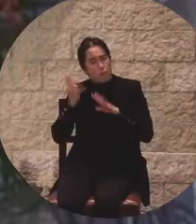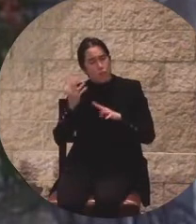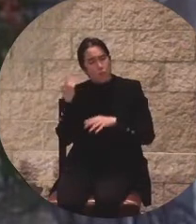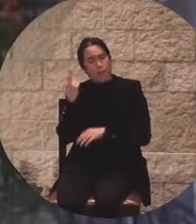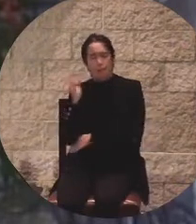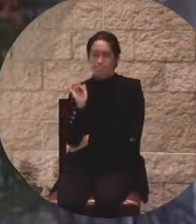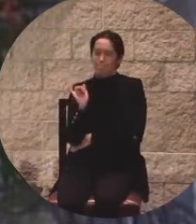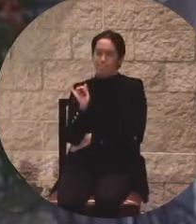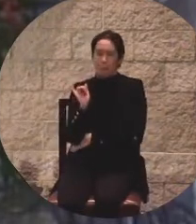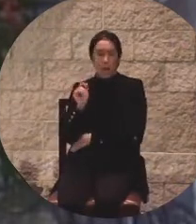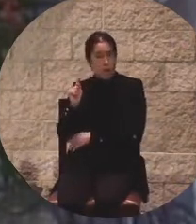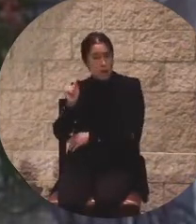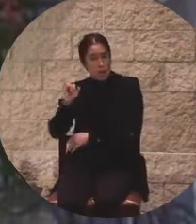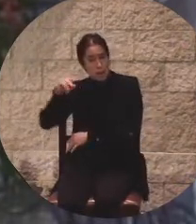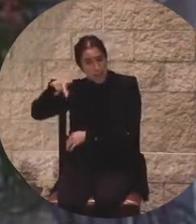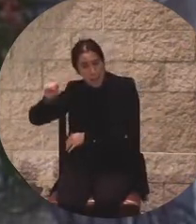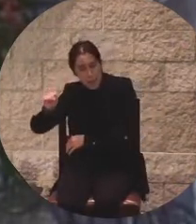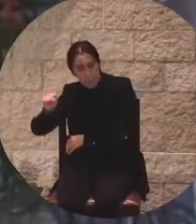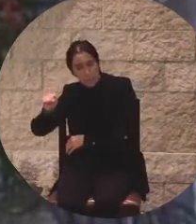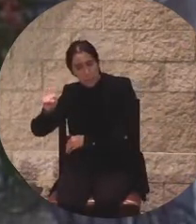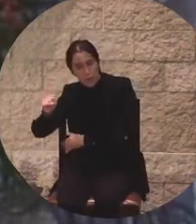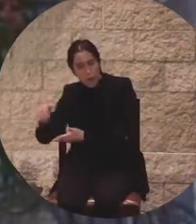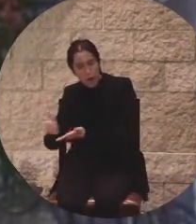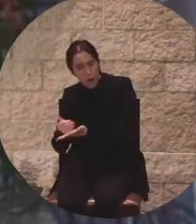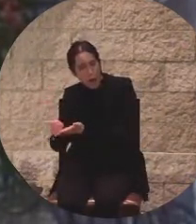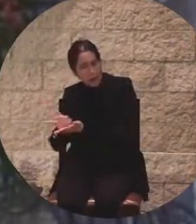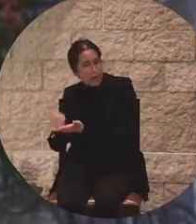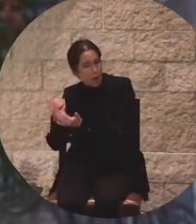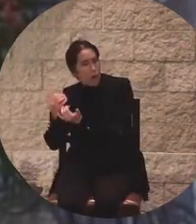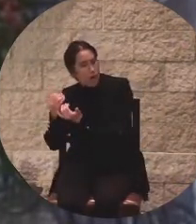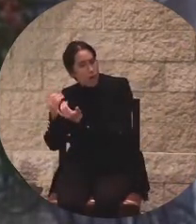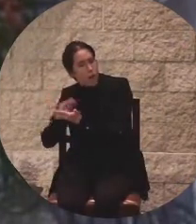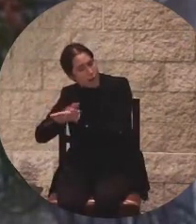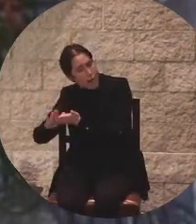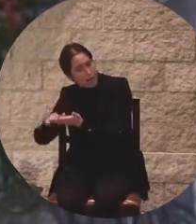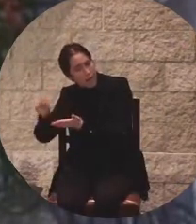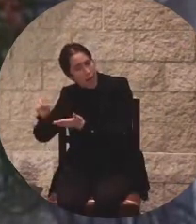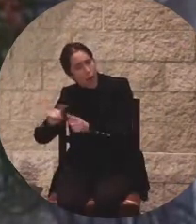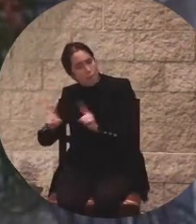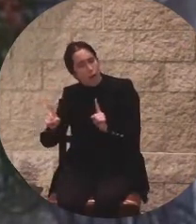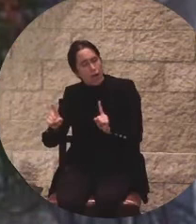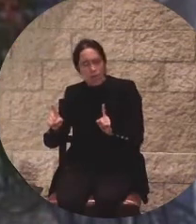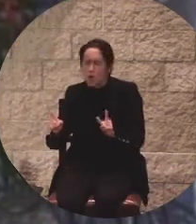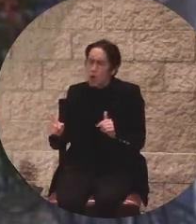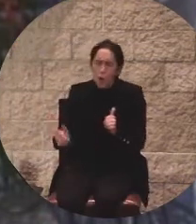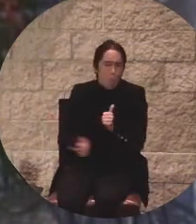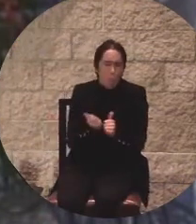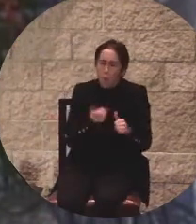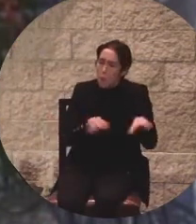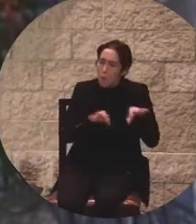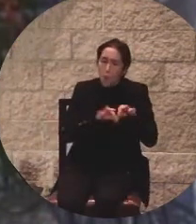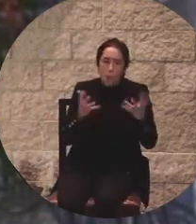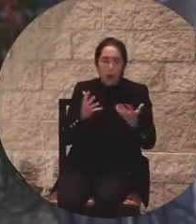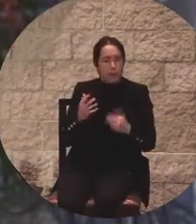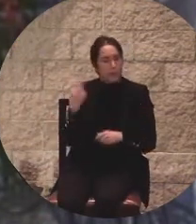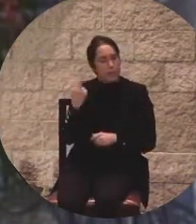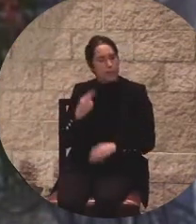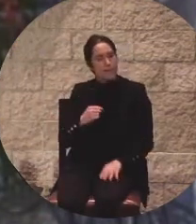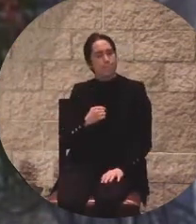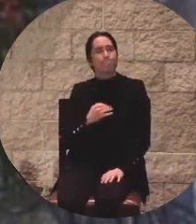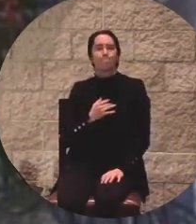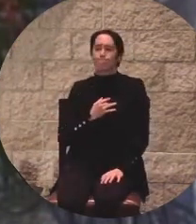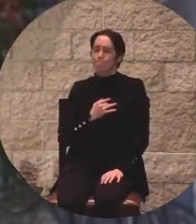the first thing you start getting from that is that you are an artist again. And you get